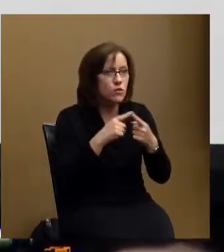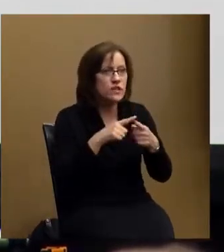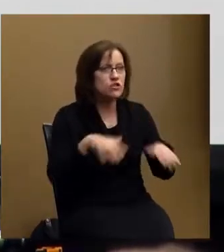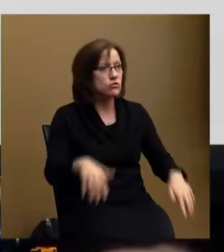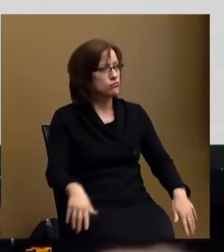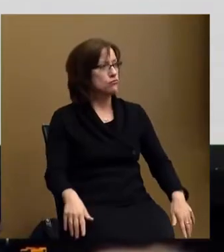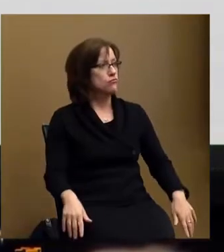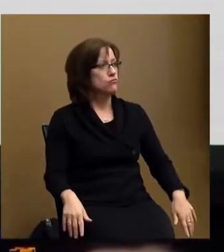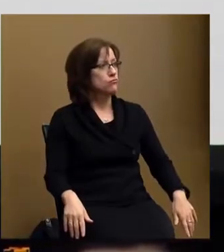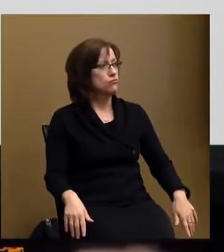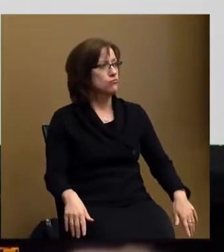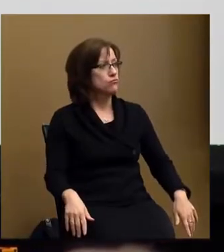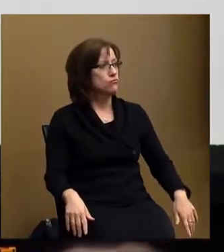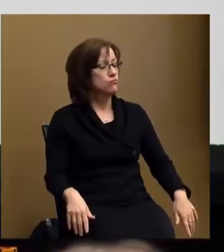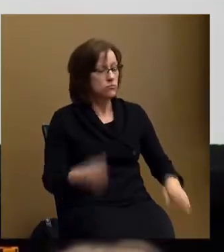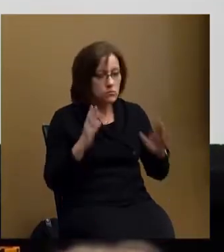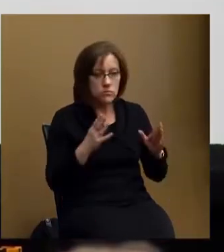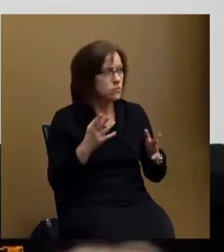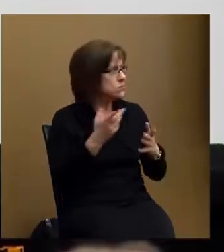to that.